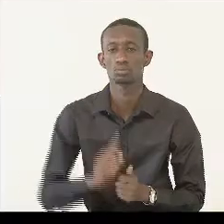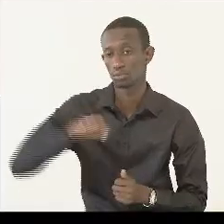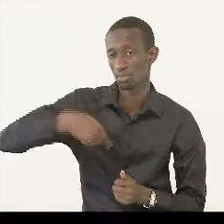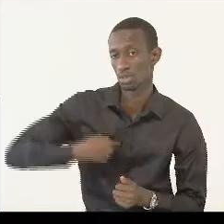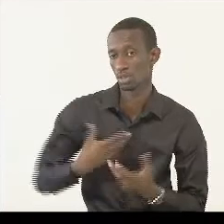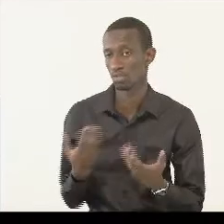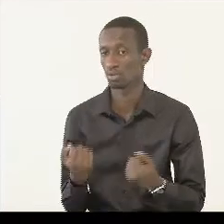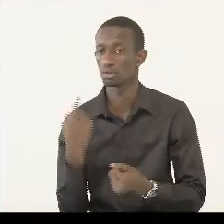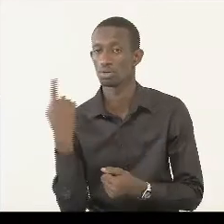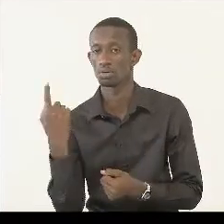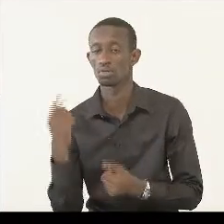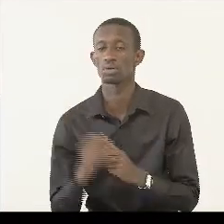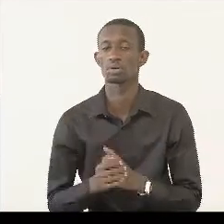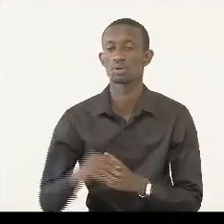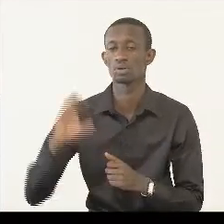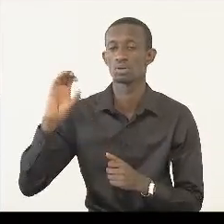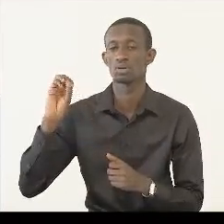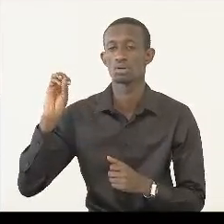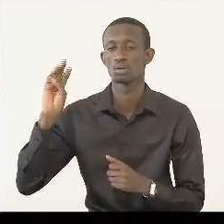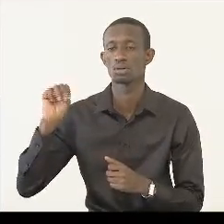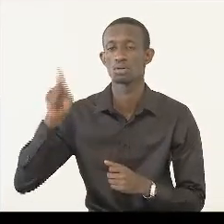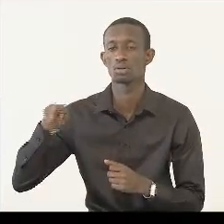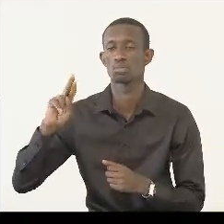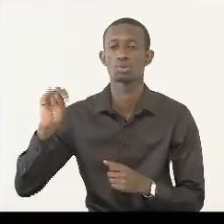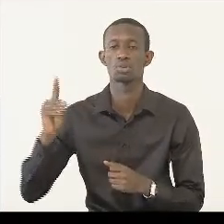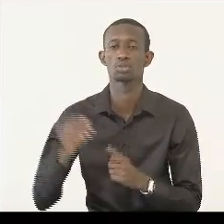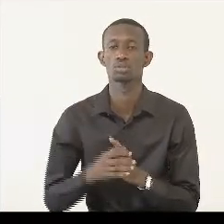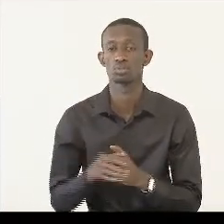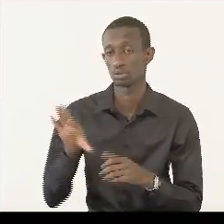one component as a multiple choice, as we do have here.